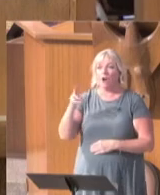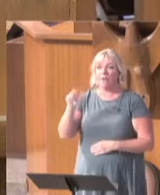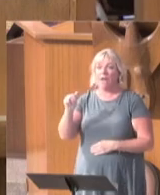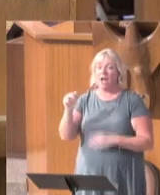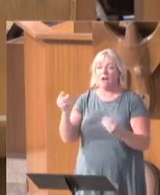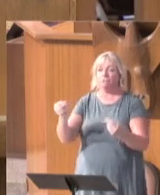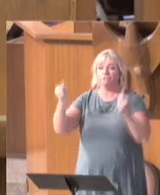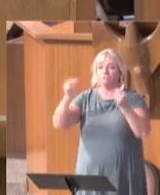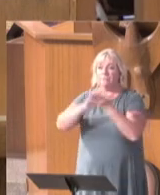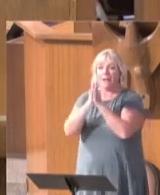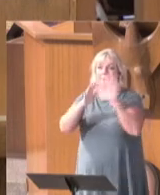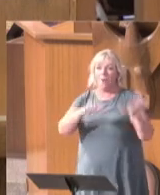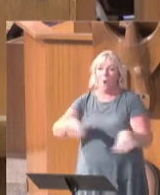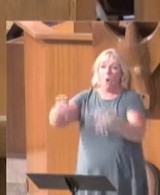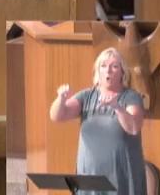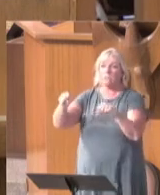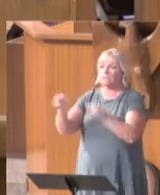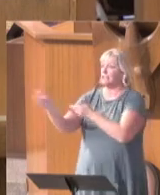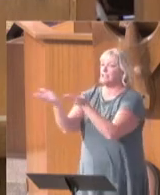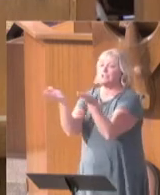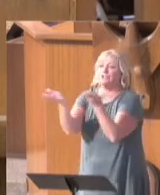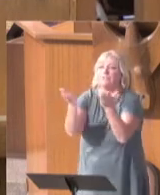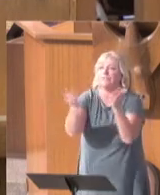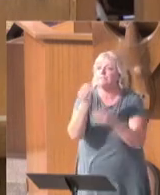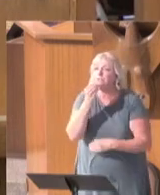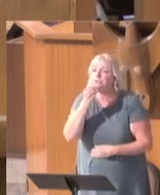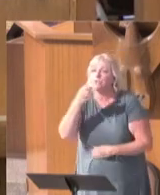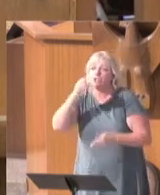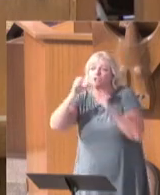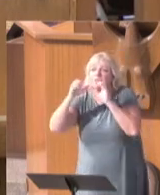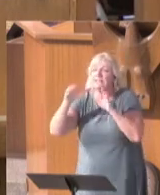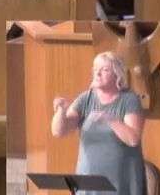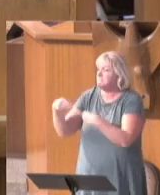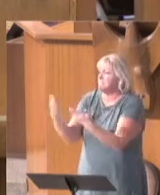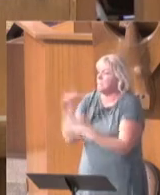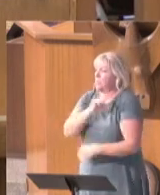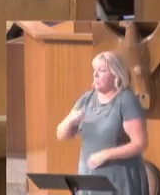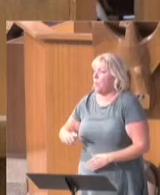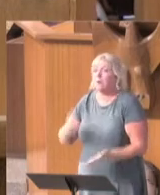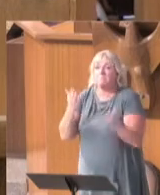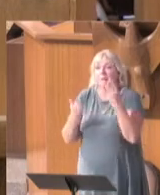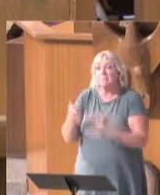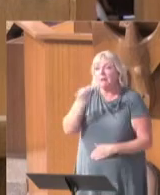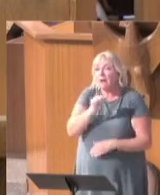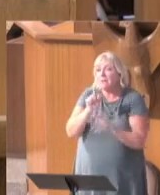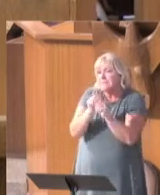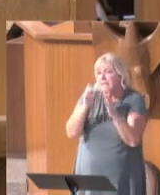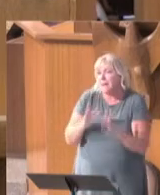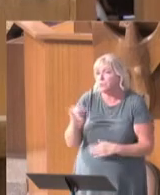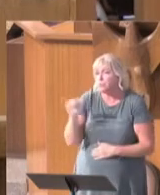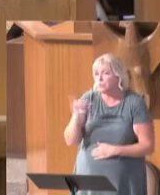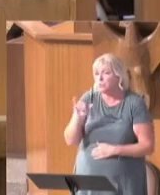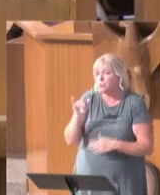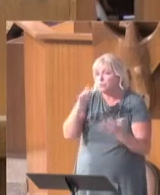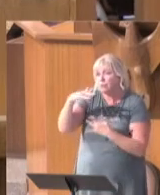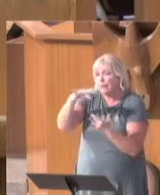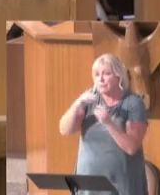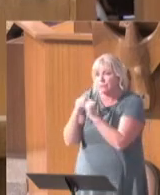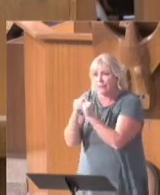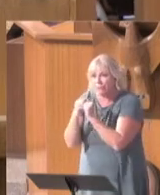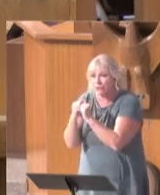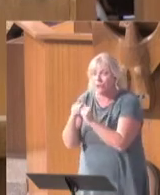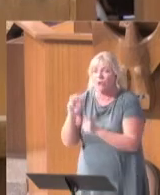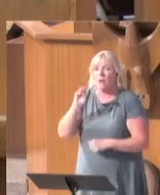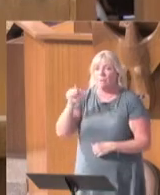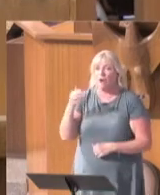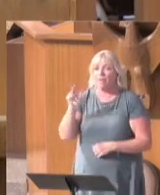into hostess mode. She's serving food and drink to the Lord and perhaps other disciples who are traveling with him. She then